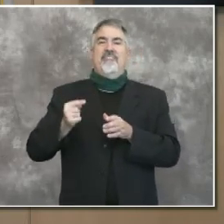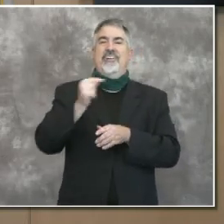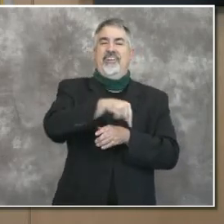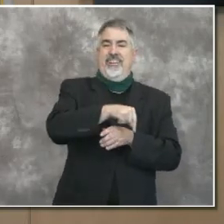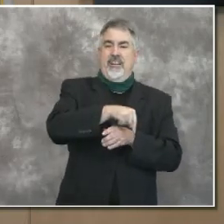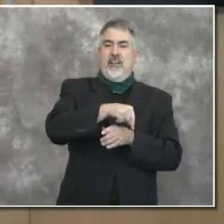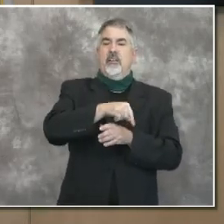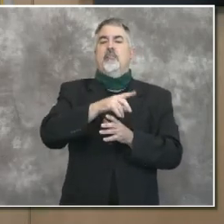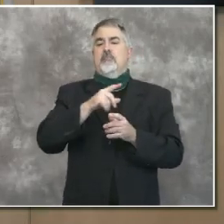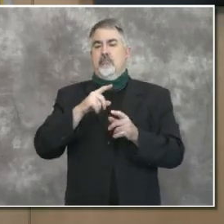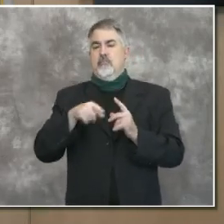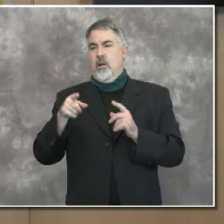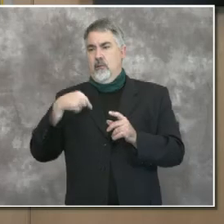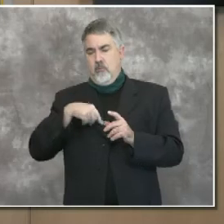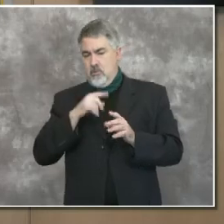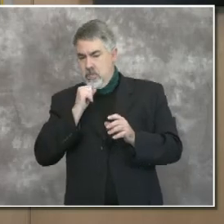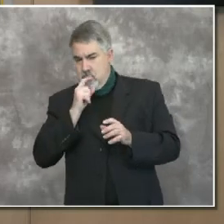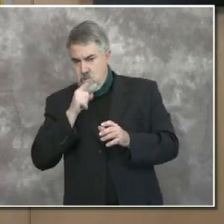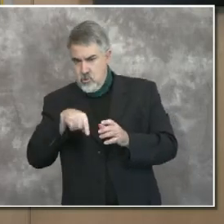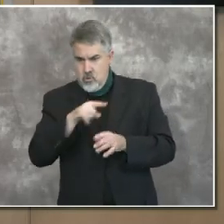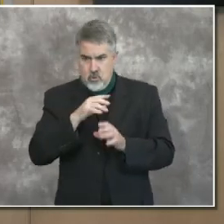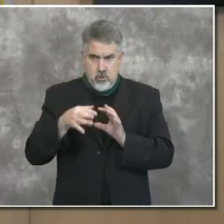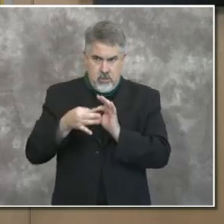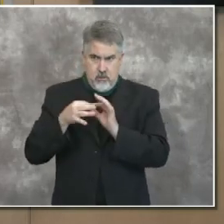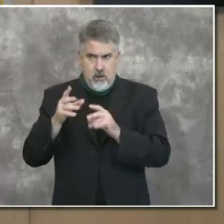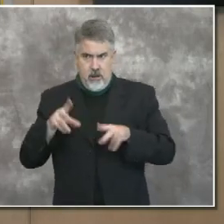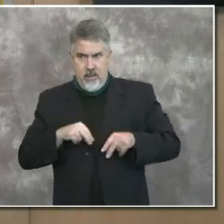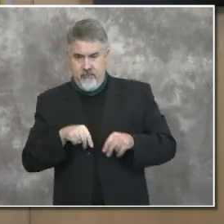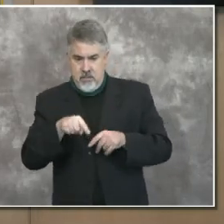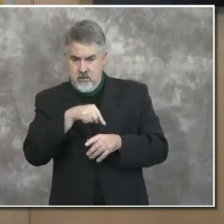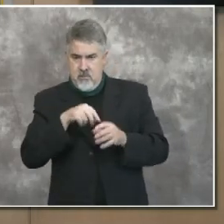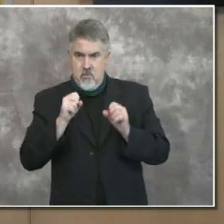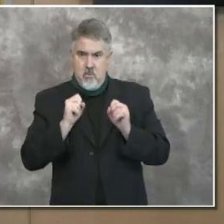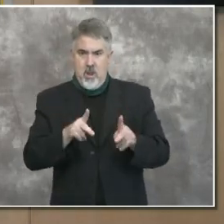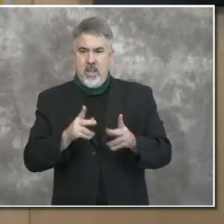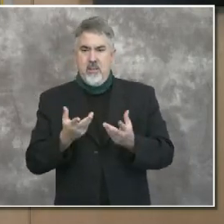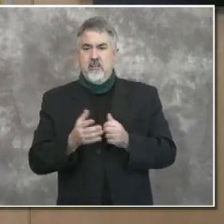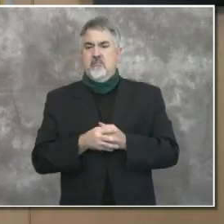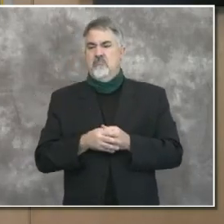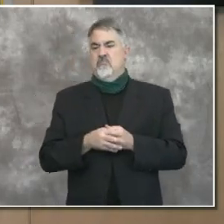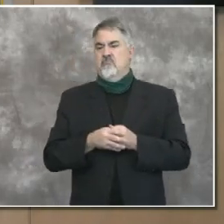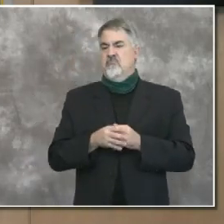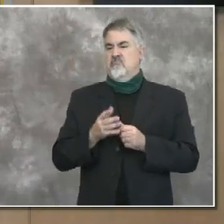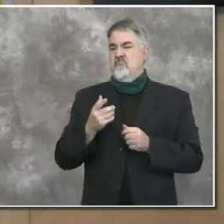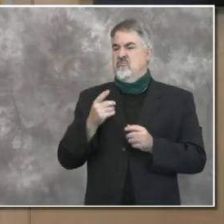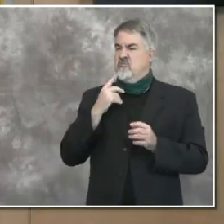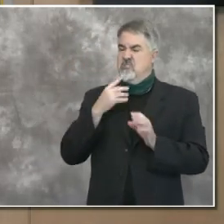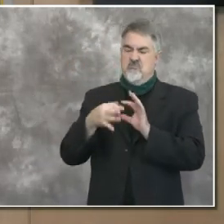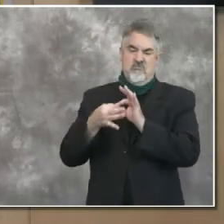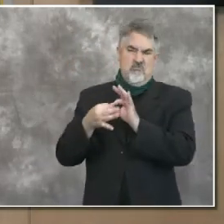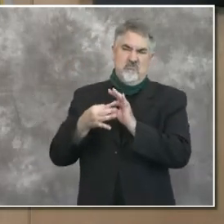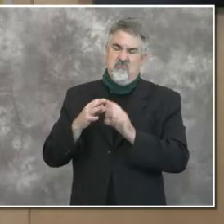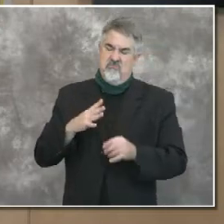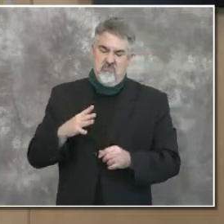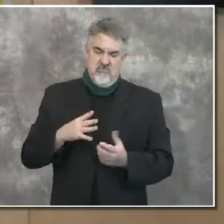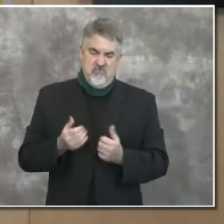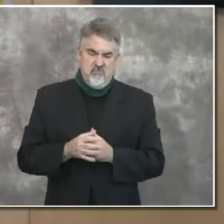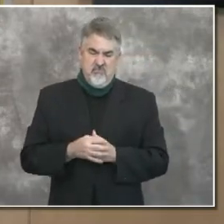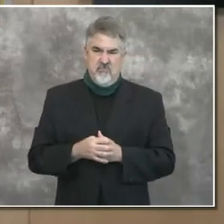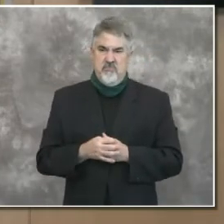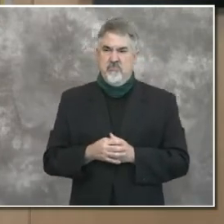investigations together with our colleagues in the Navy, and that's actually gone very well. Dr. McDonald.